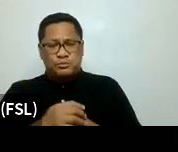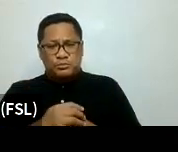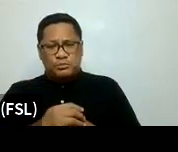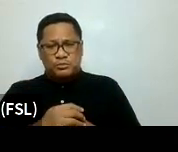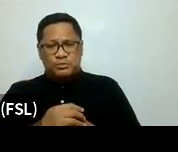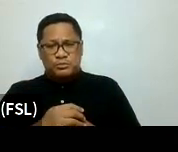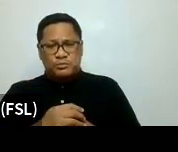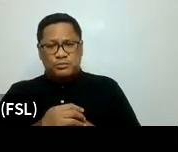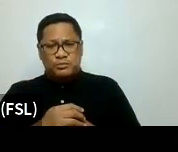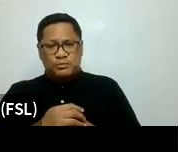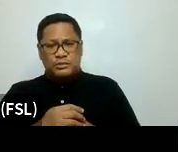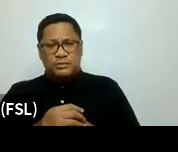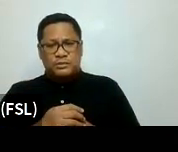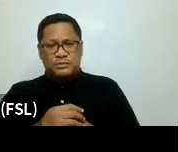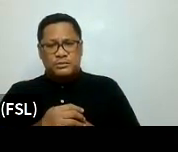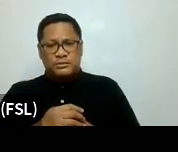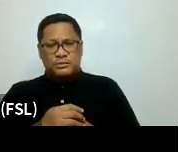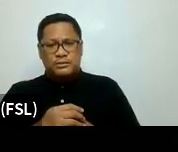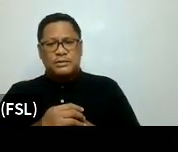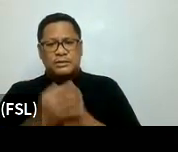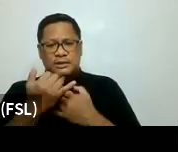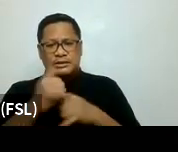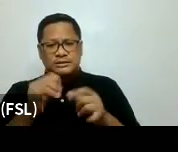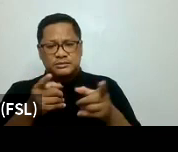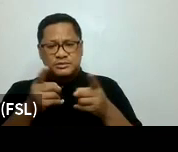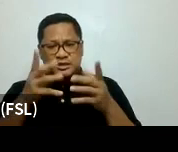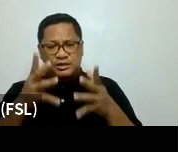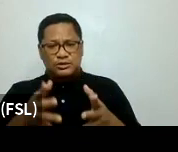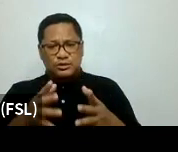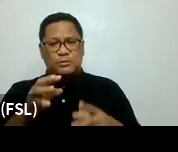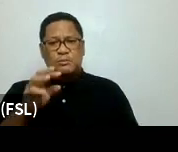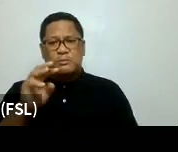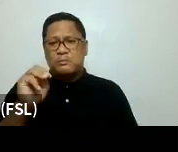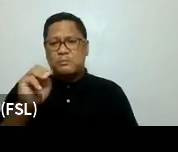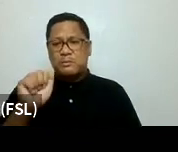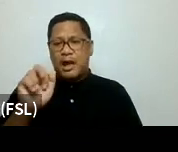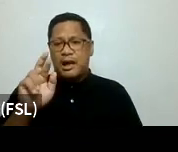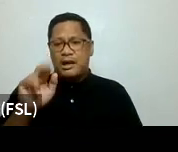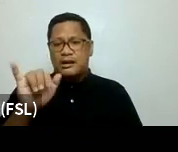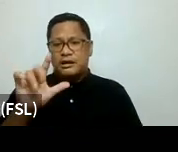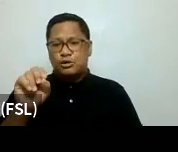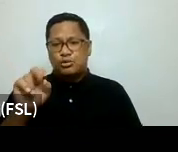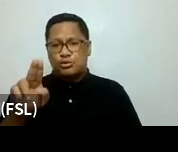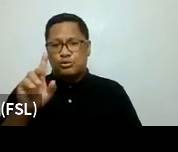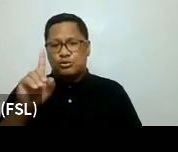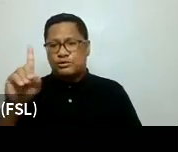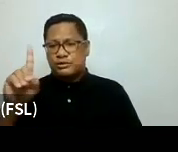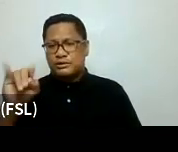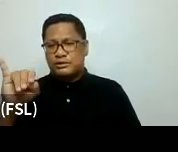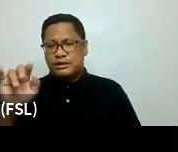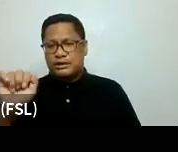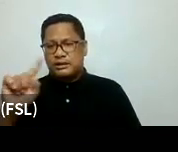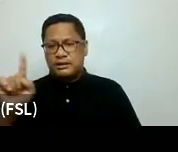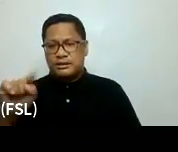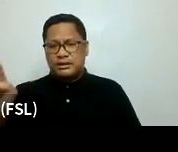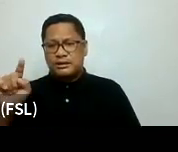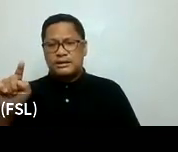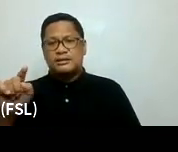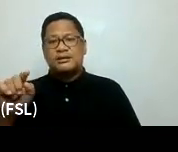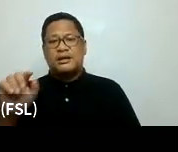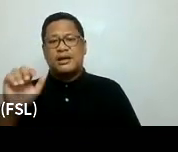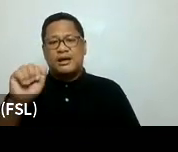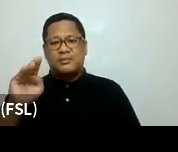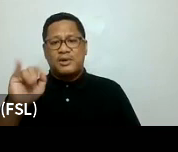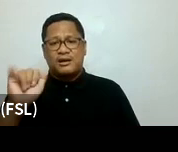to know the late director Marilu Diaz Abaya. Okay? Kaso namatay naman